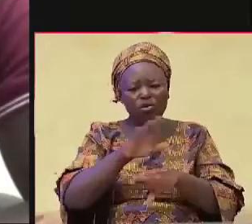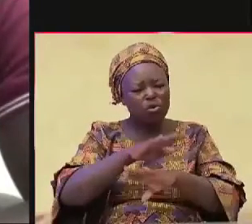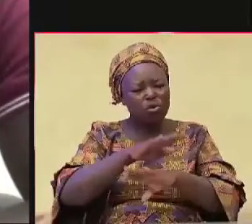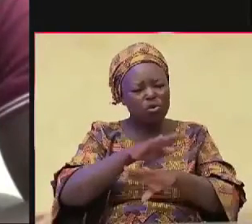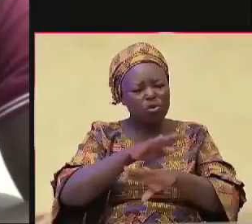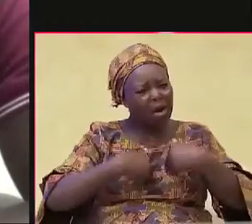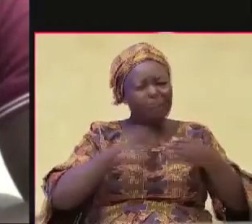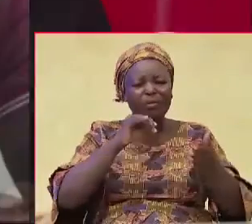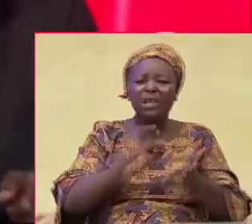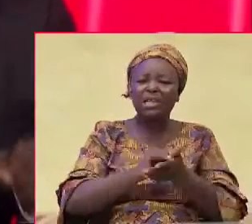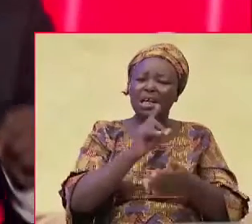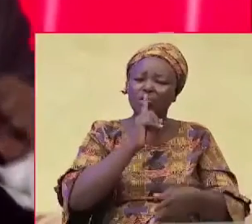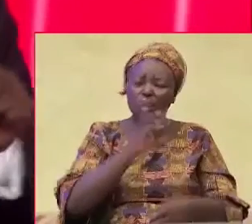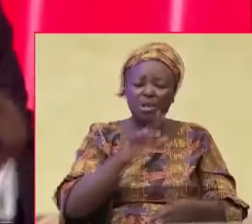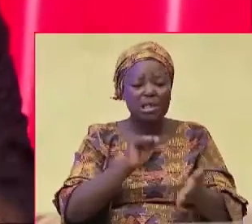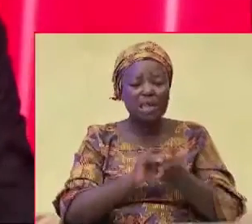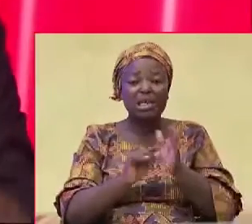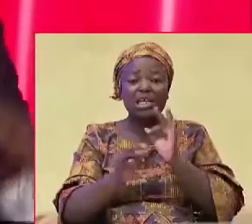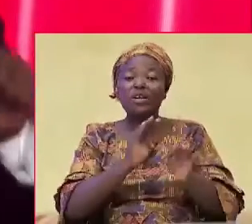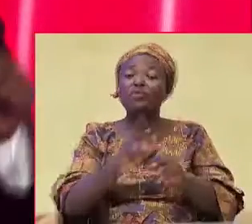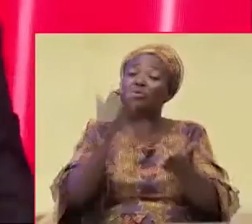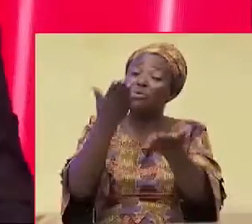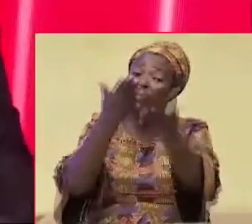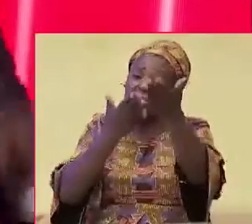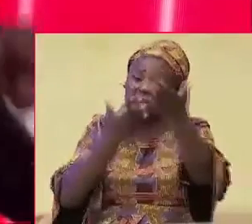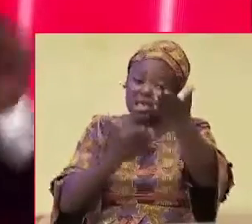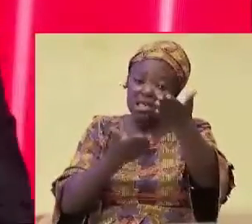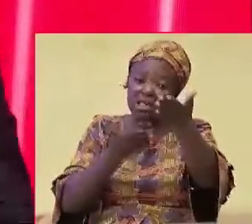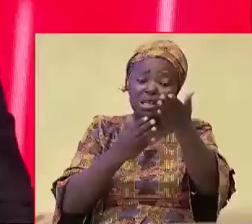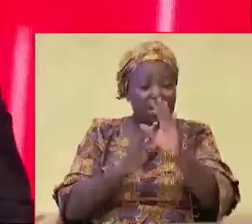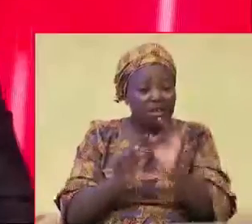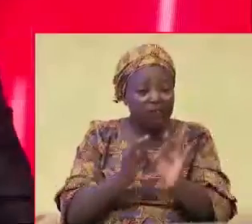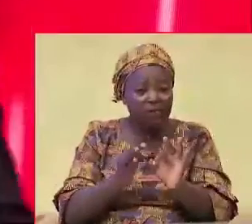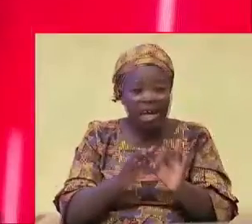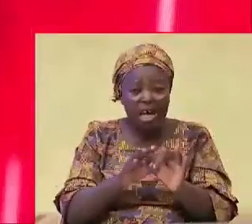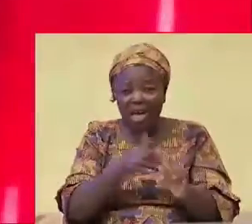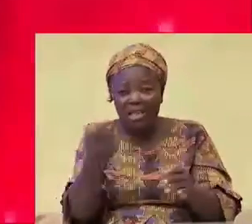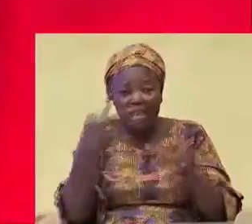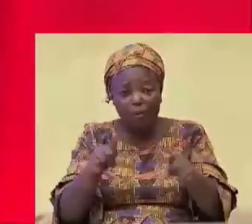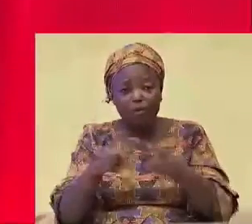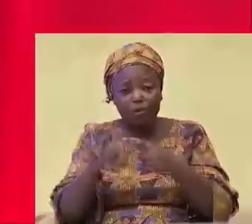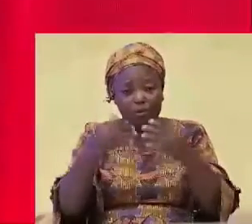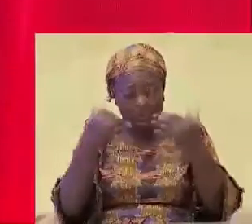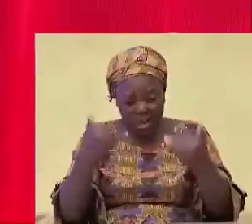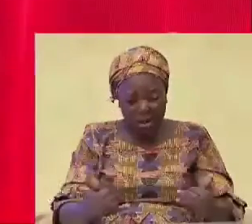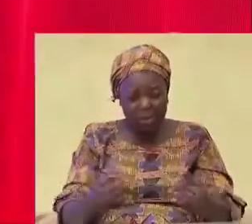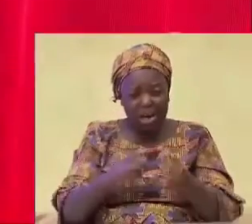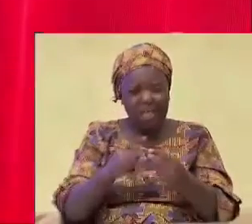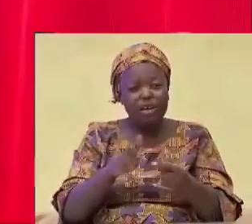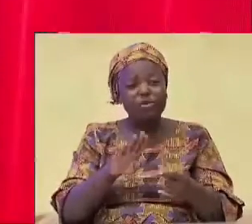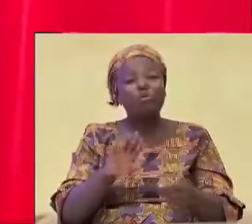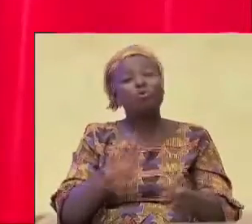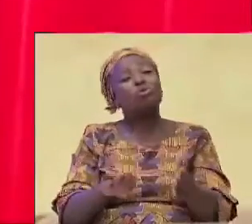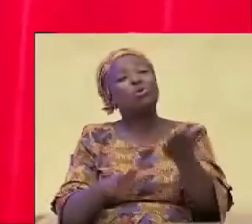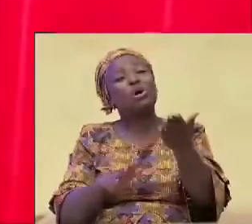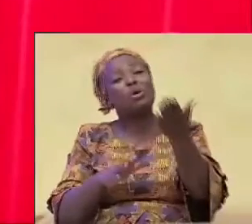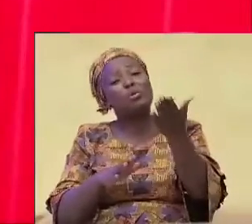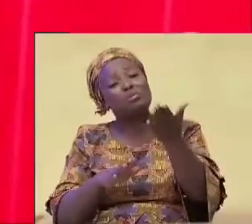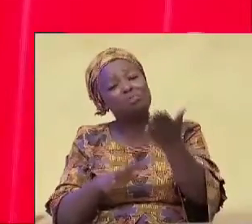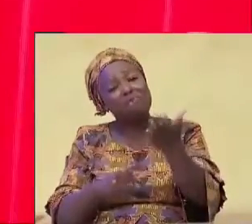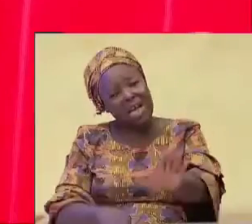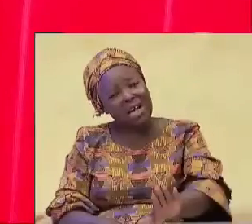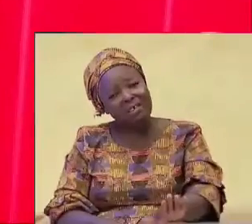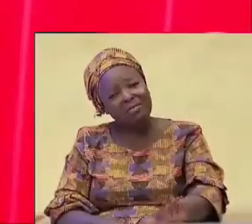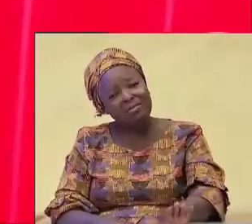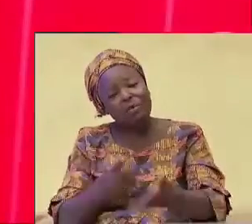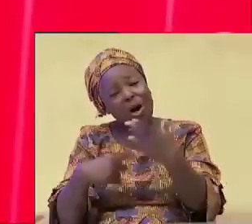have assurance that if you dropped dead now, you'll get to heaven. The divine touch of the